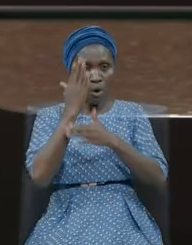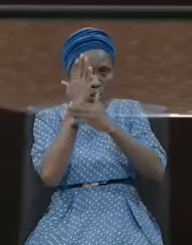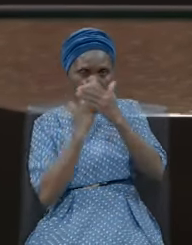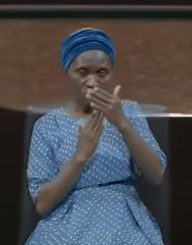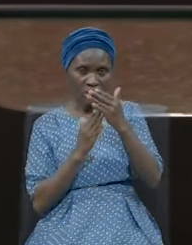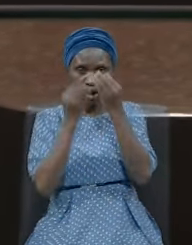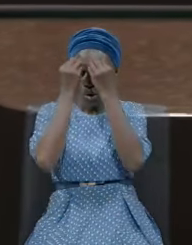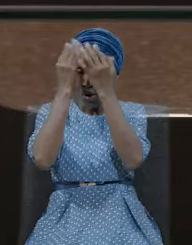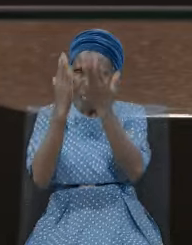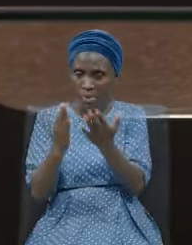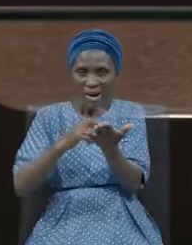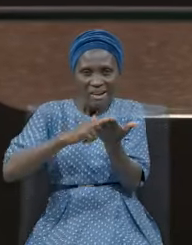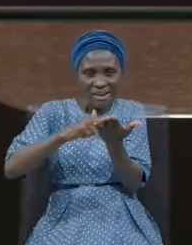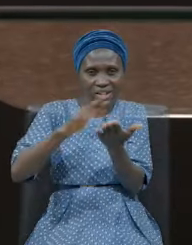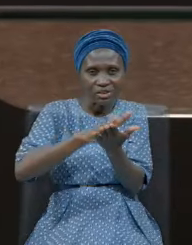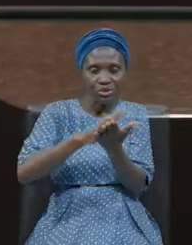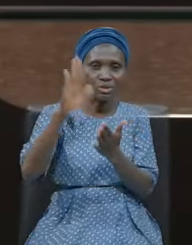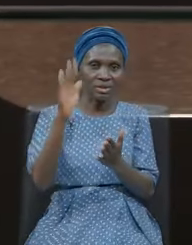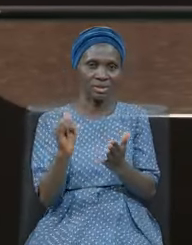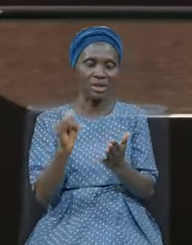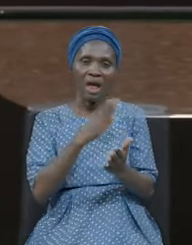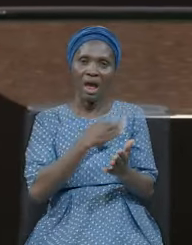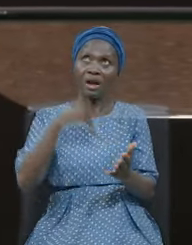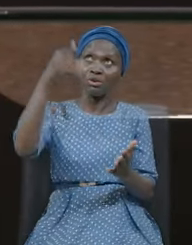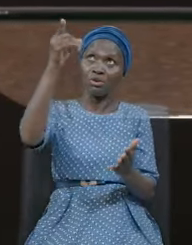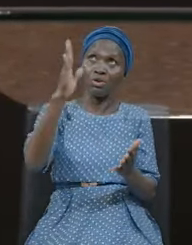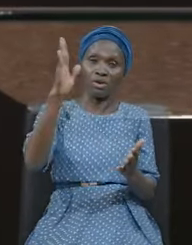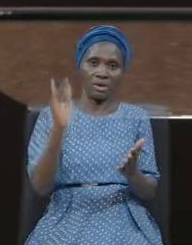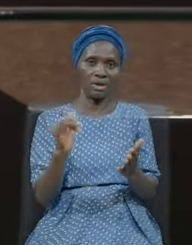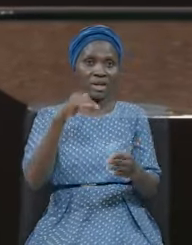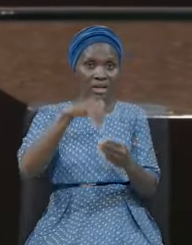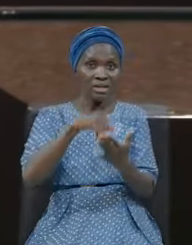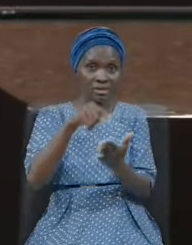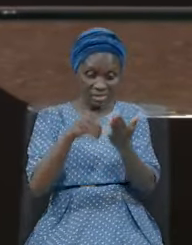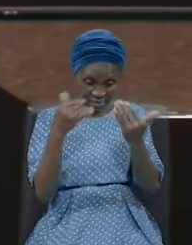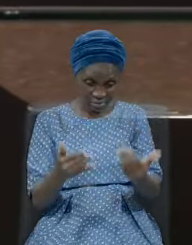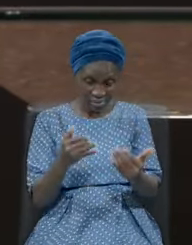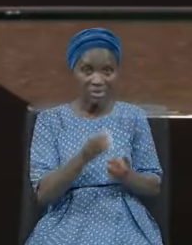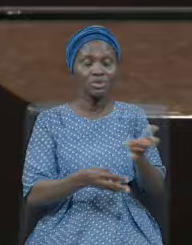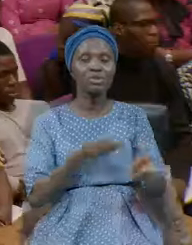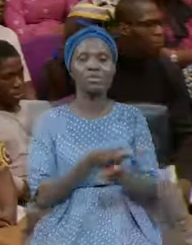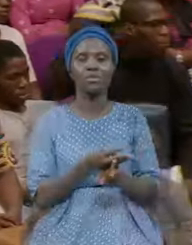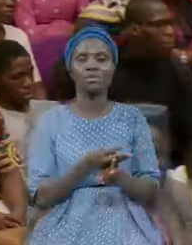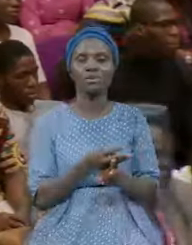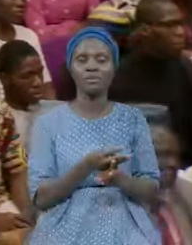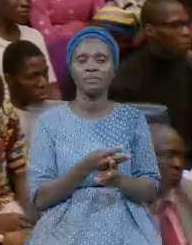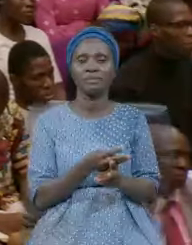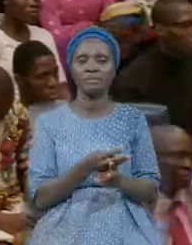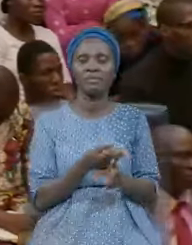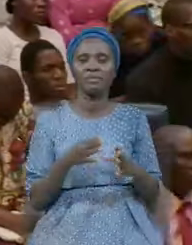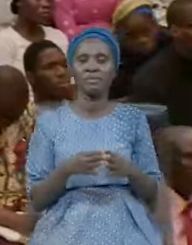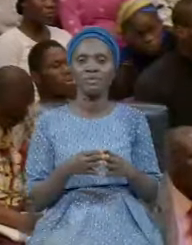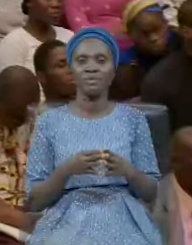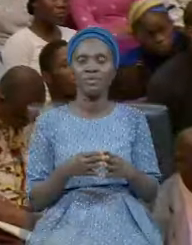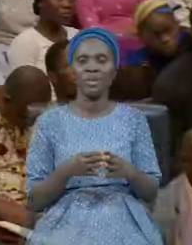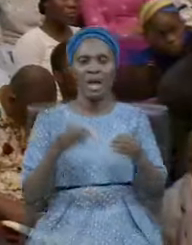godly in this present world. Have you convinced yourself, this is my